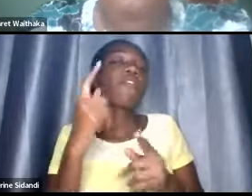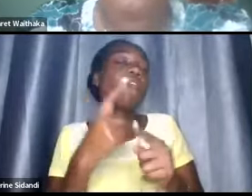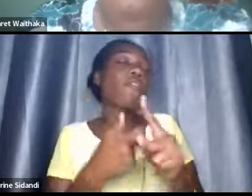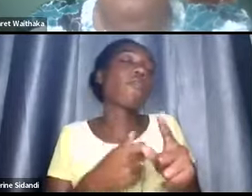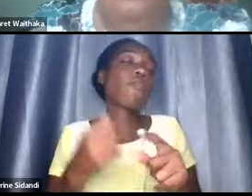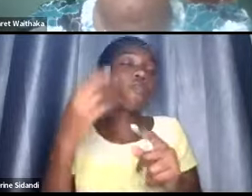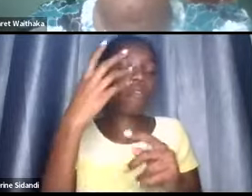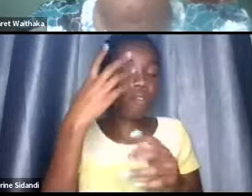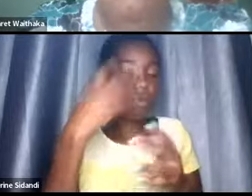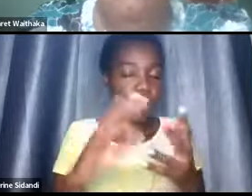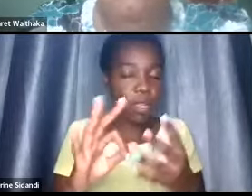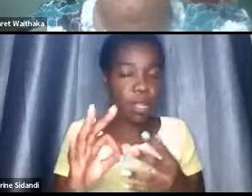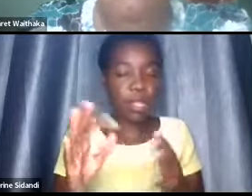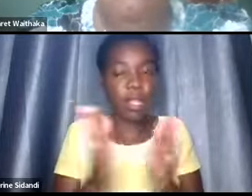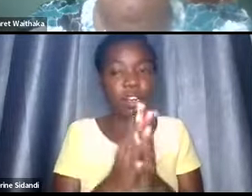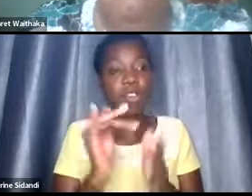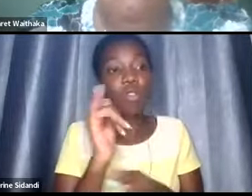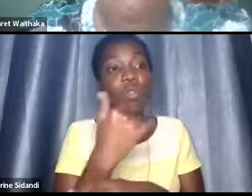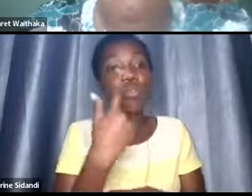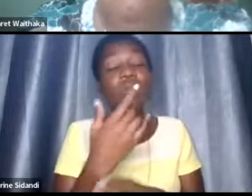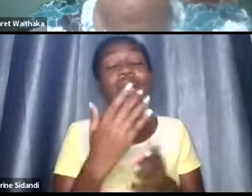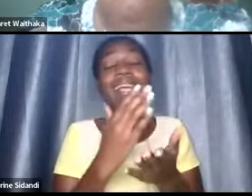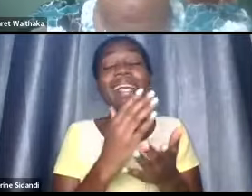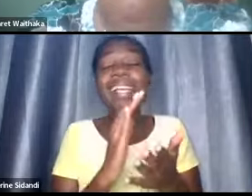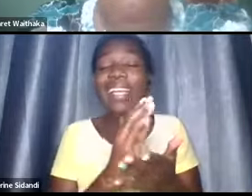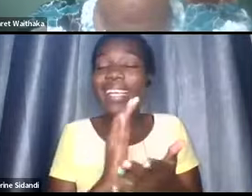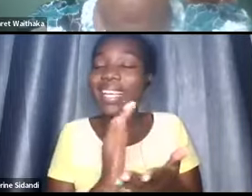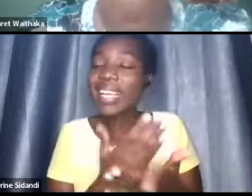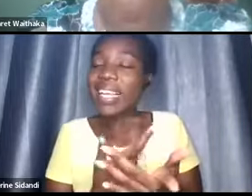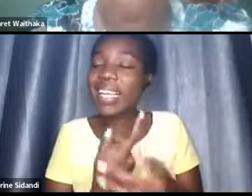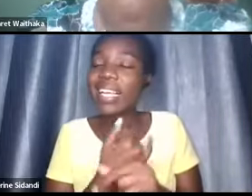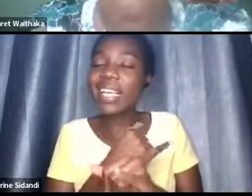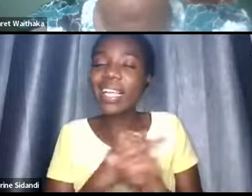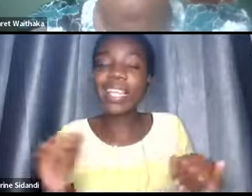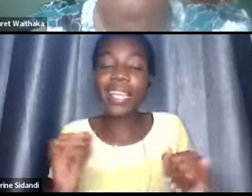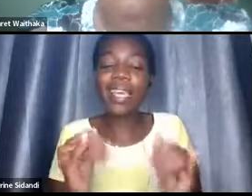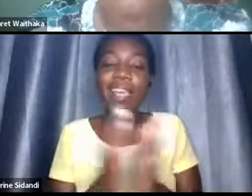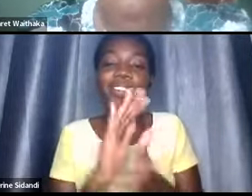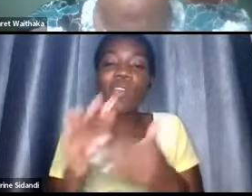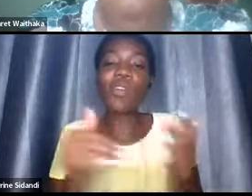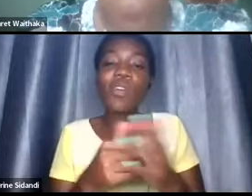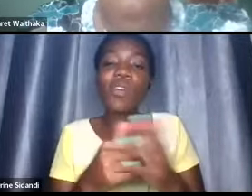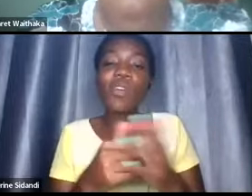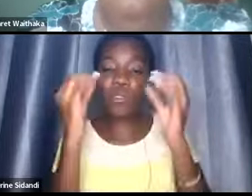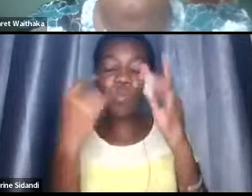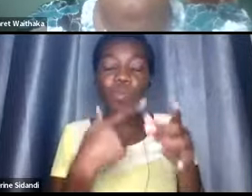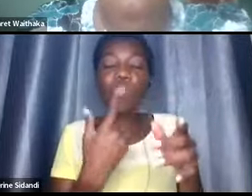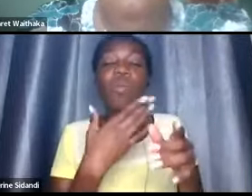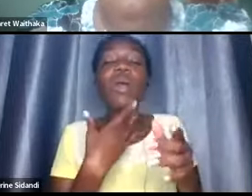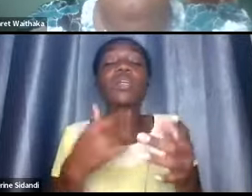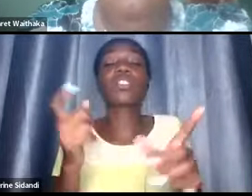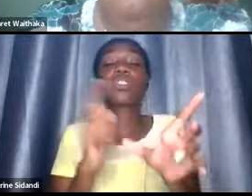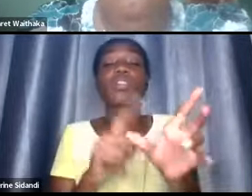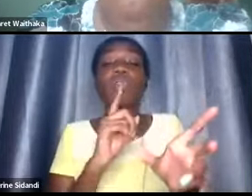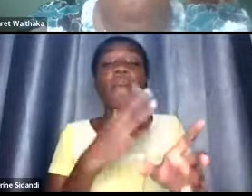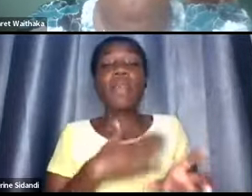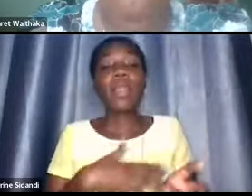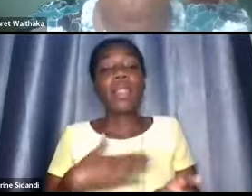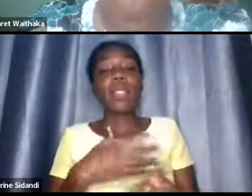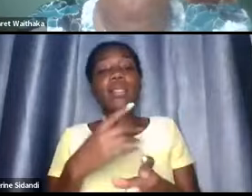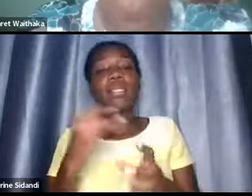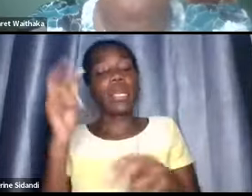those who have cleared, those who are joining university, and all the students that wish to join. So please just remember. All